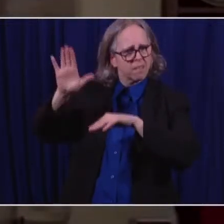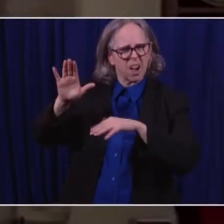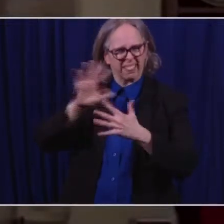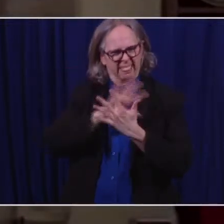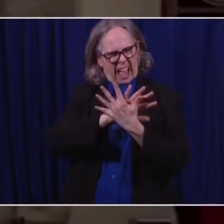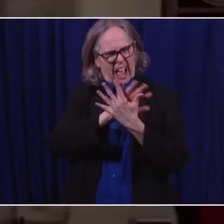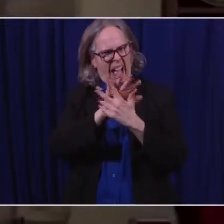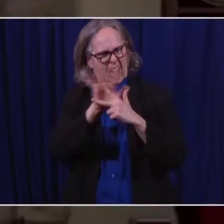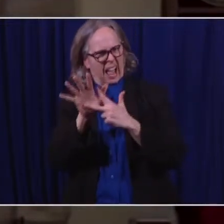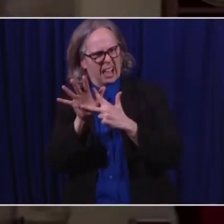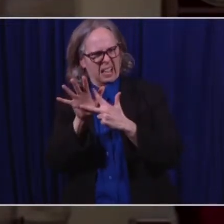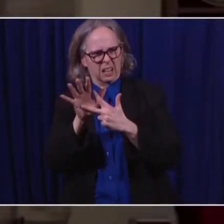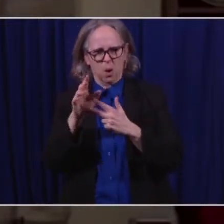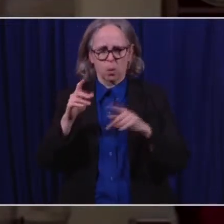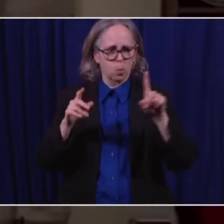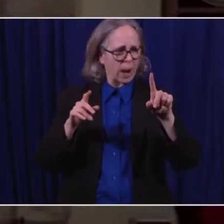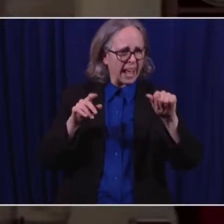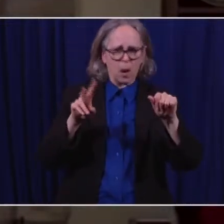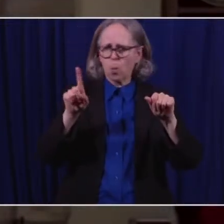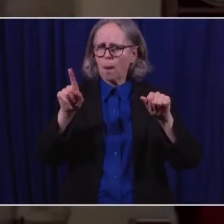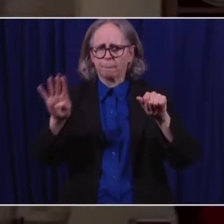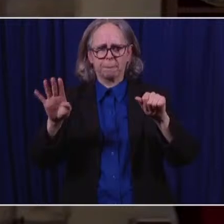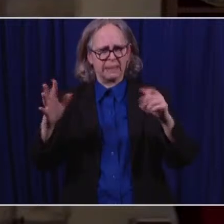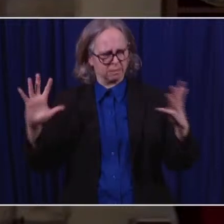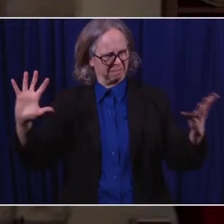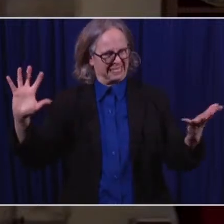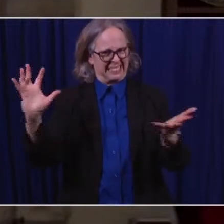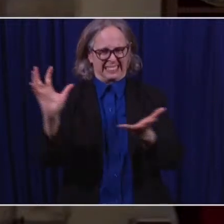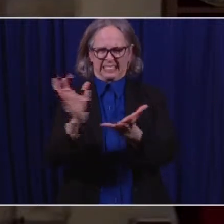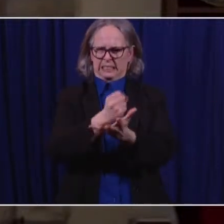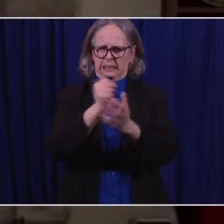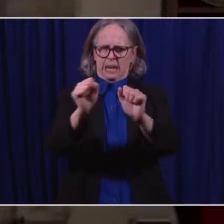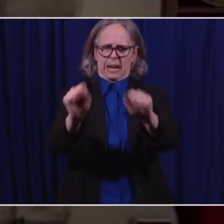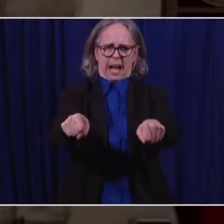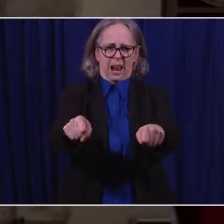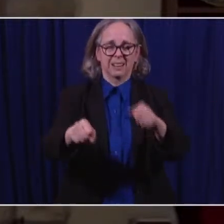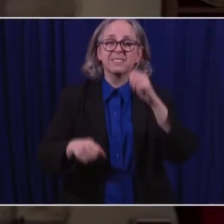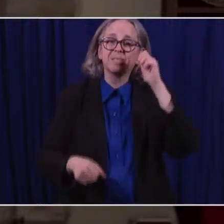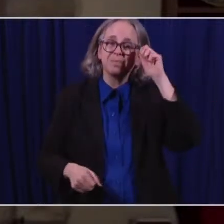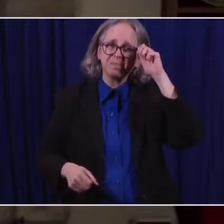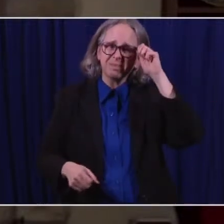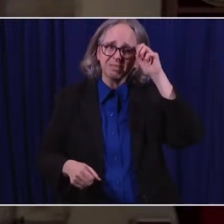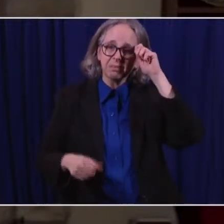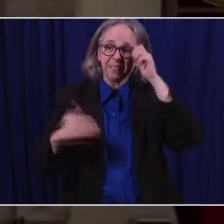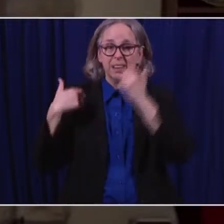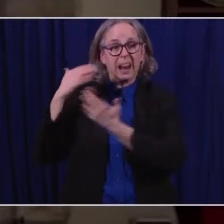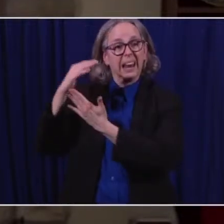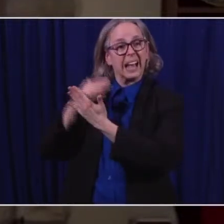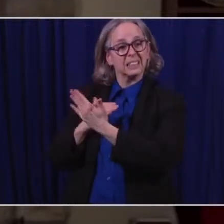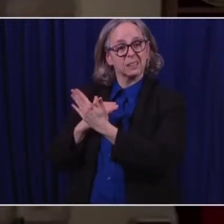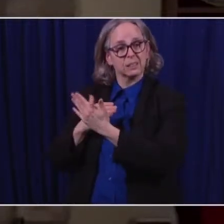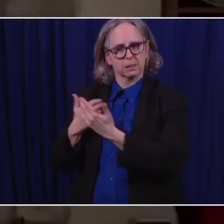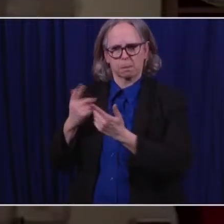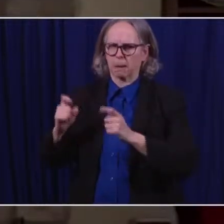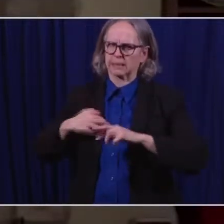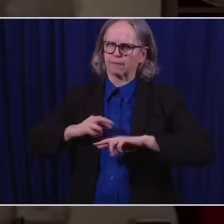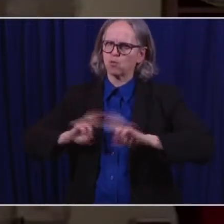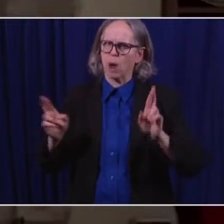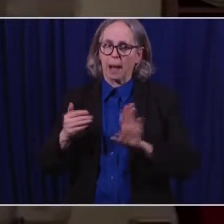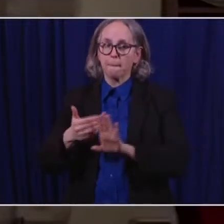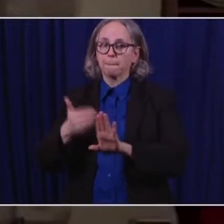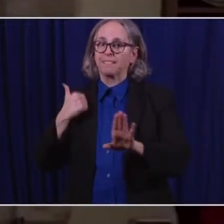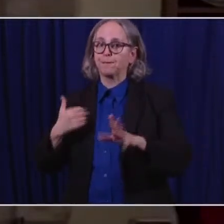1A or 1B, and we would like for them to have that list as they start so they know exactly where they're going if